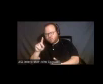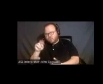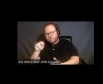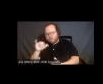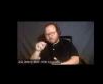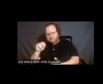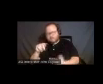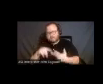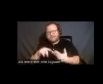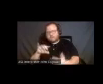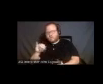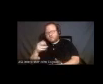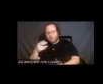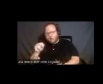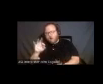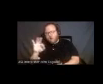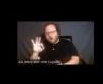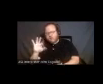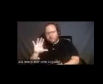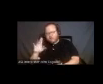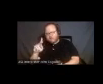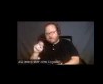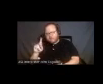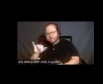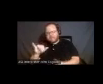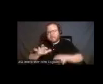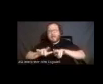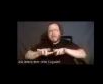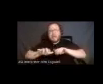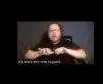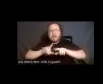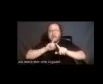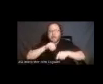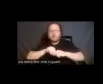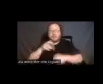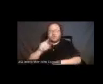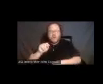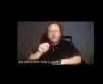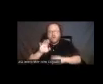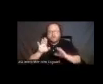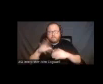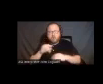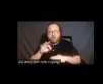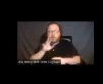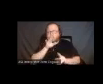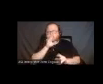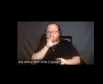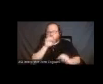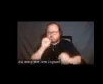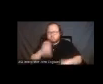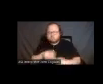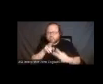F. Kennedy. Please put your answer in the chat box or you can say it over your mic.